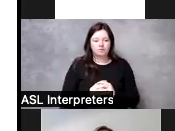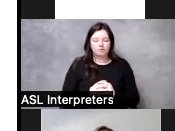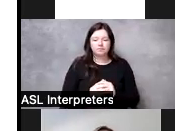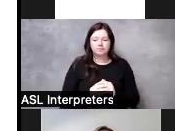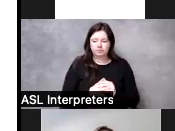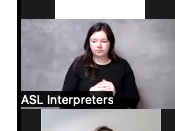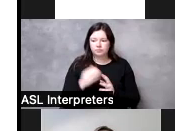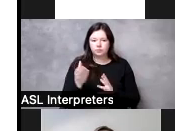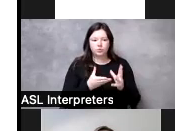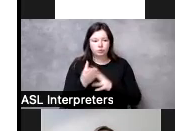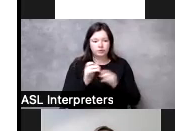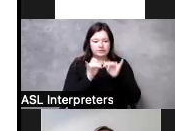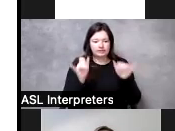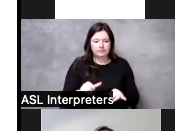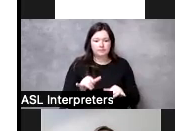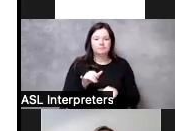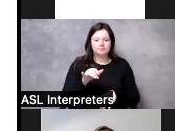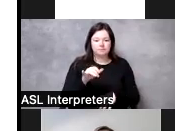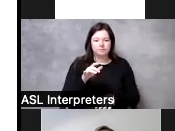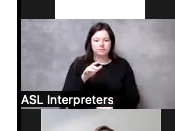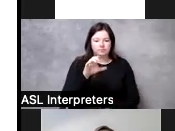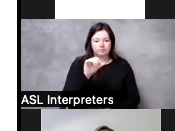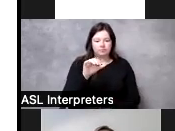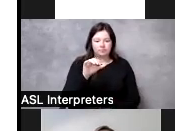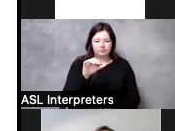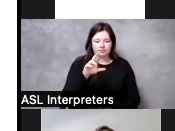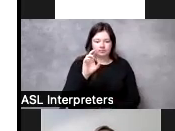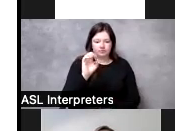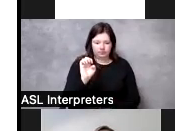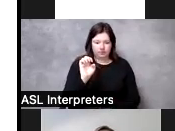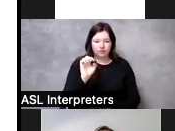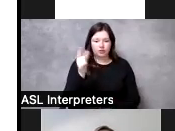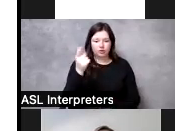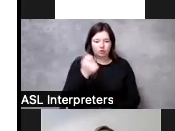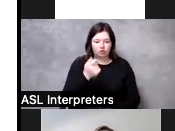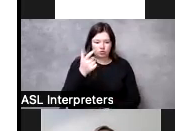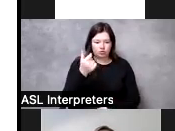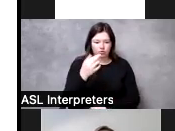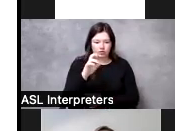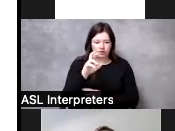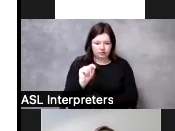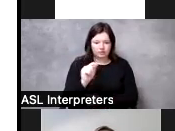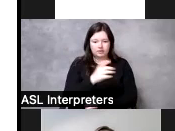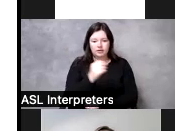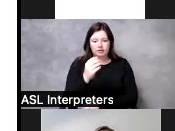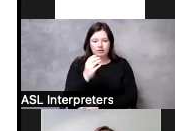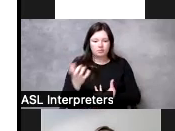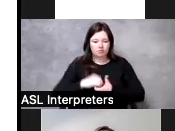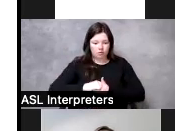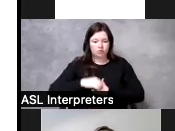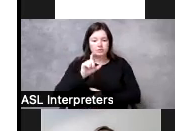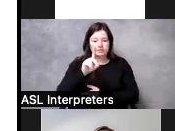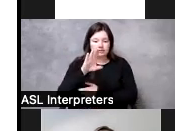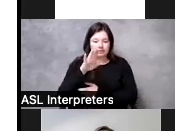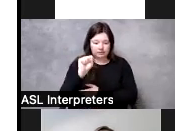through the System of Care grant been part of at DCBS, and then they've also included other partners in their